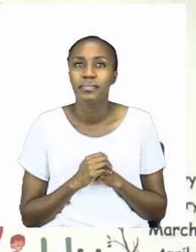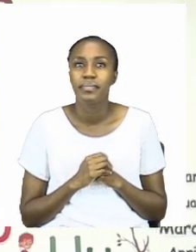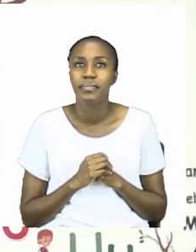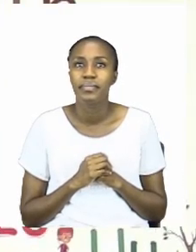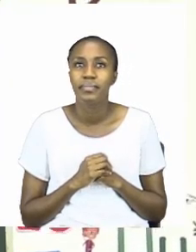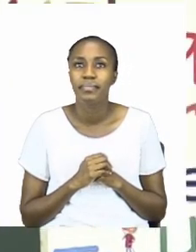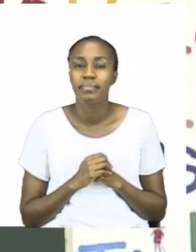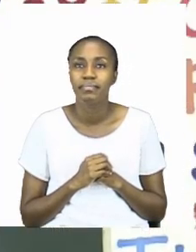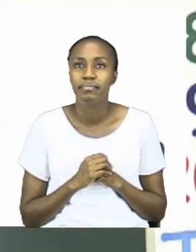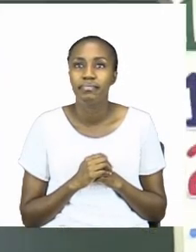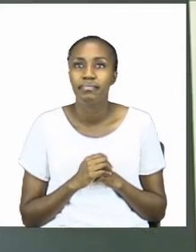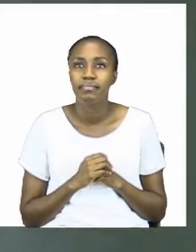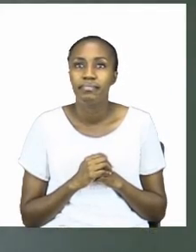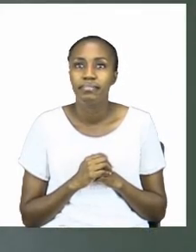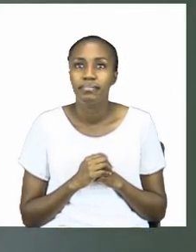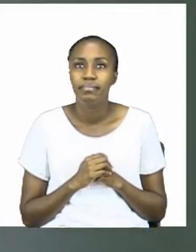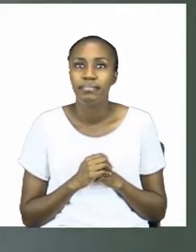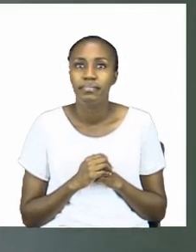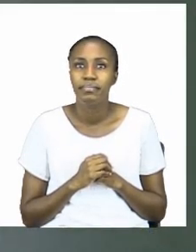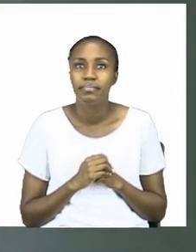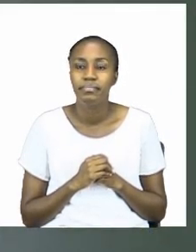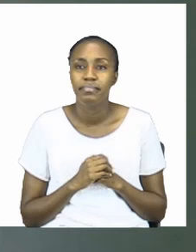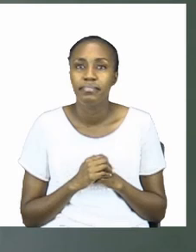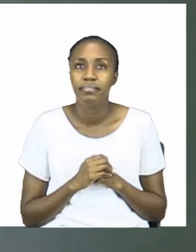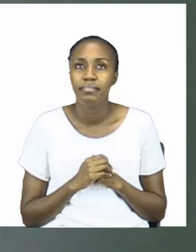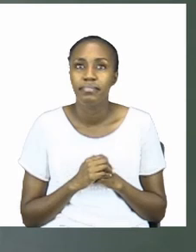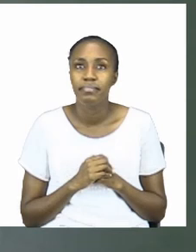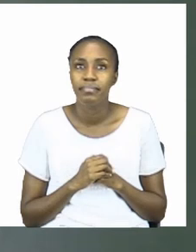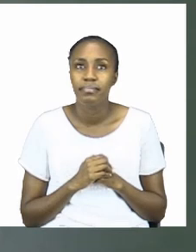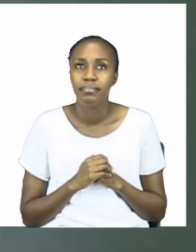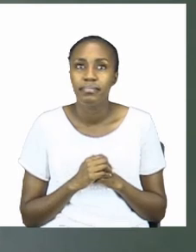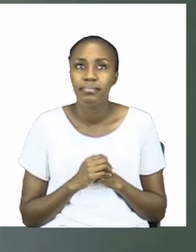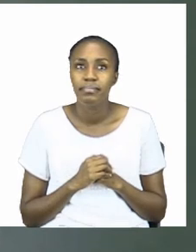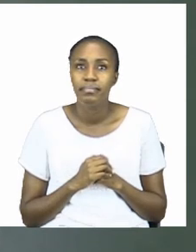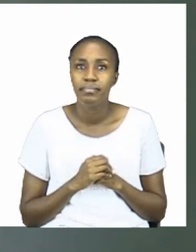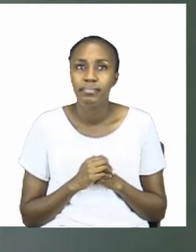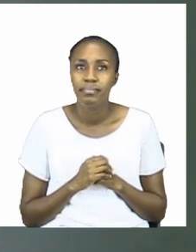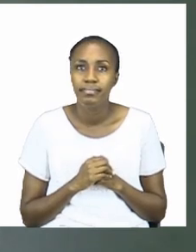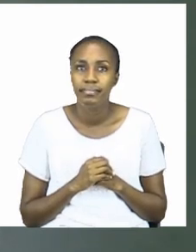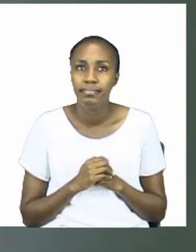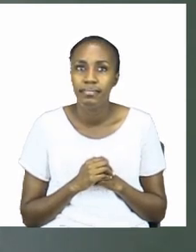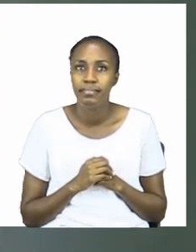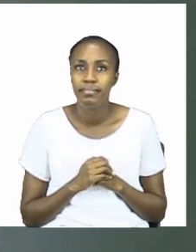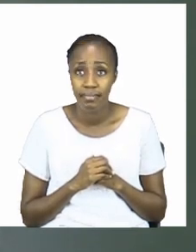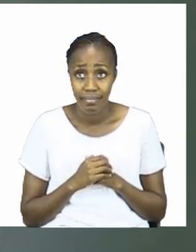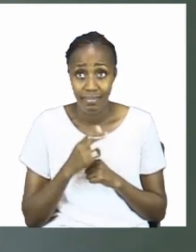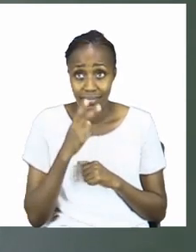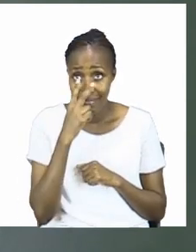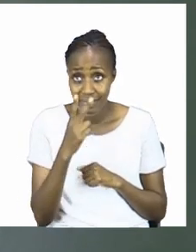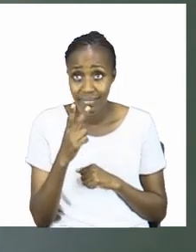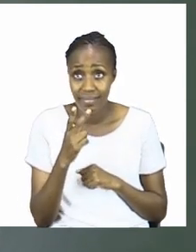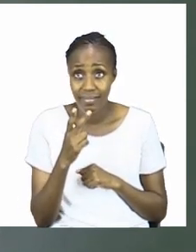is the smallest part. So there, boys and girls, you'll see that I have arranged my